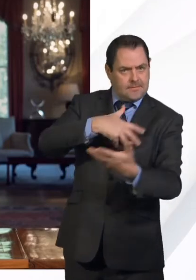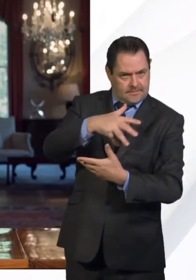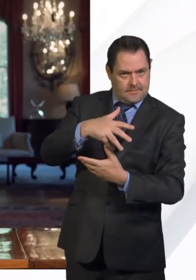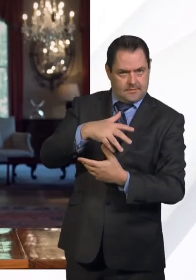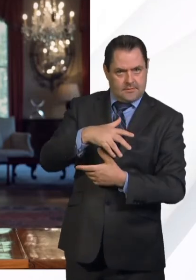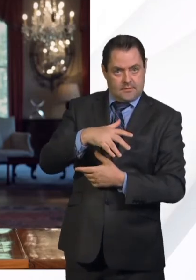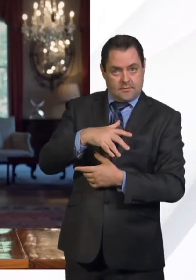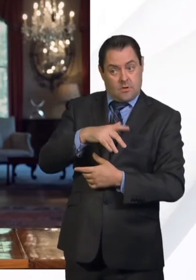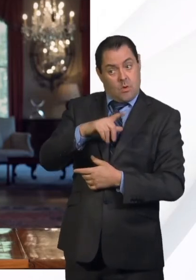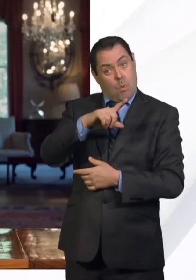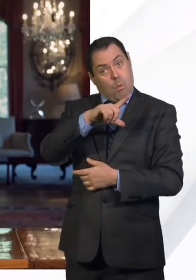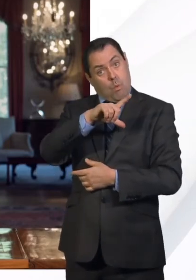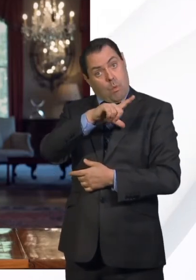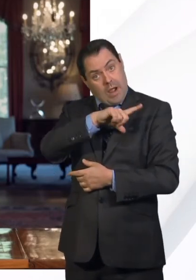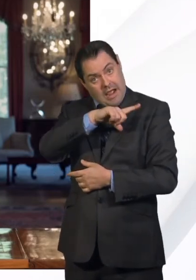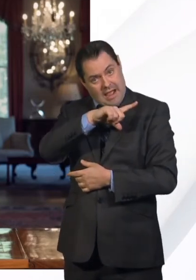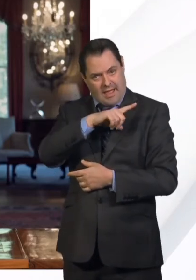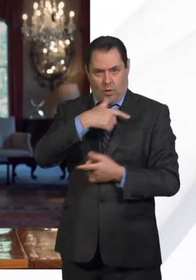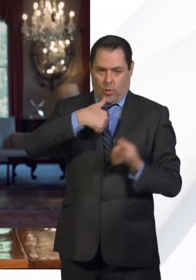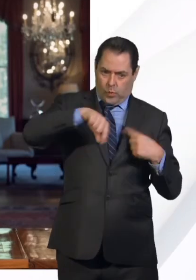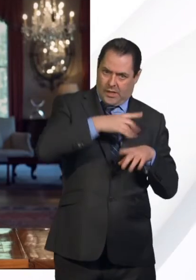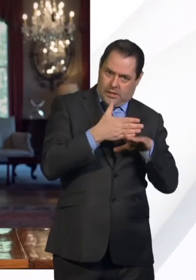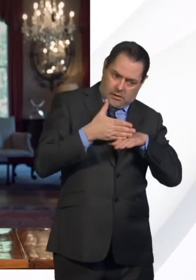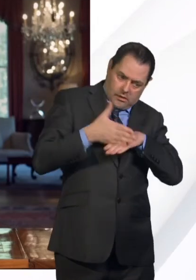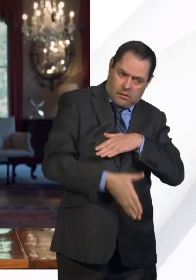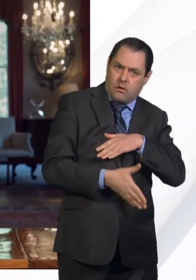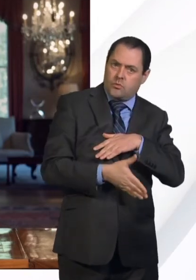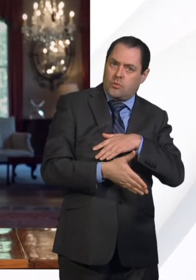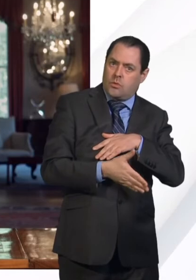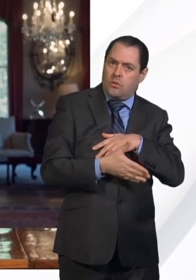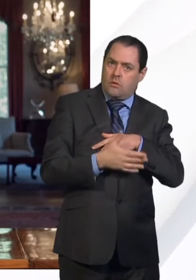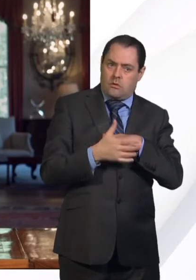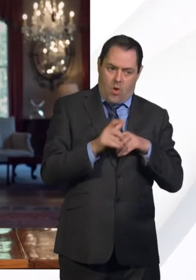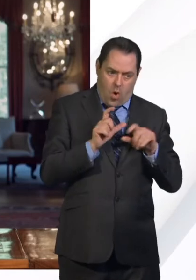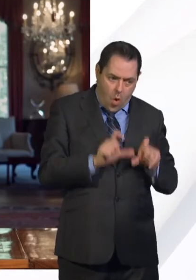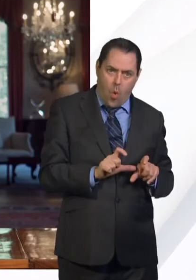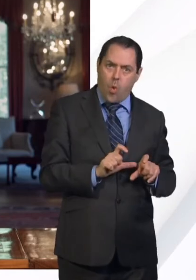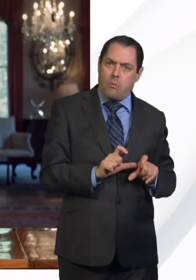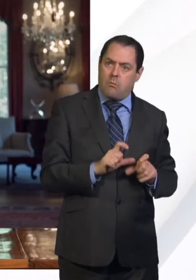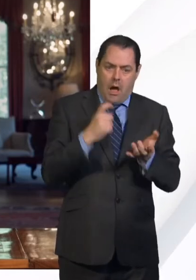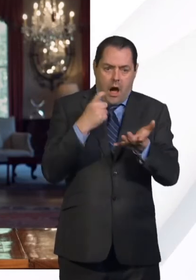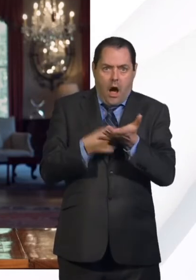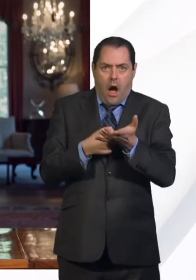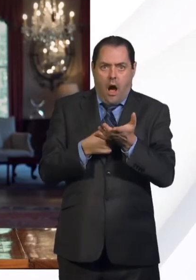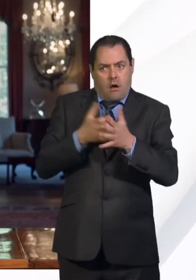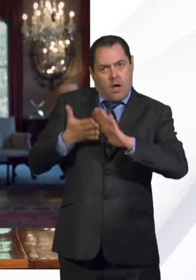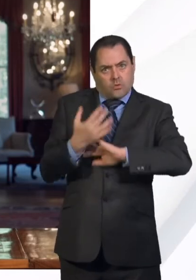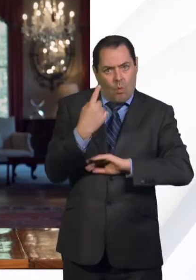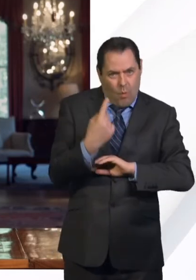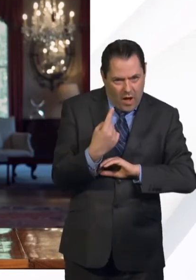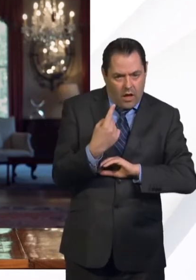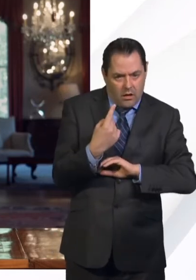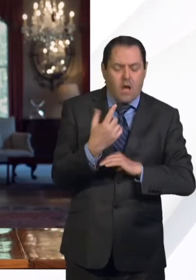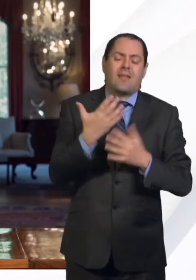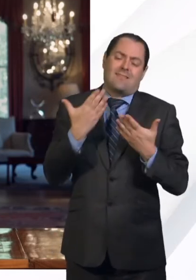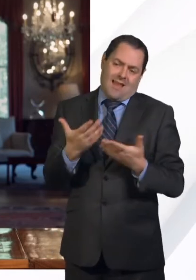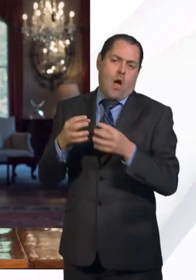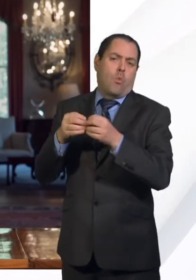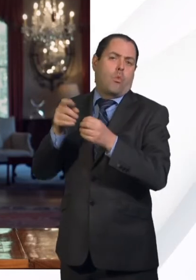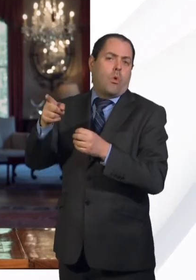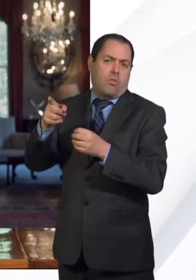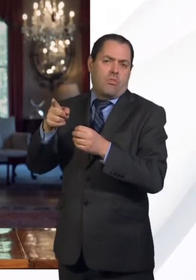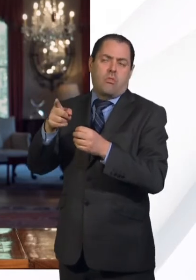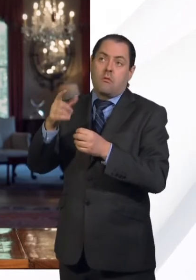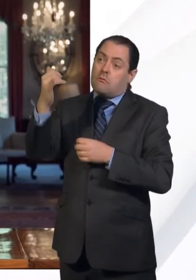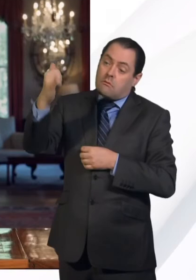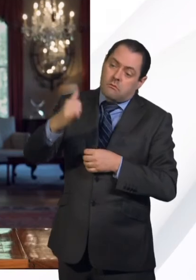here that this measure will now be effective. And of course, we will be monitoring our